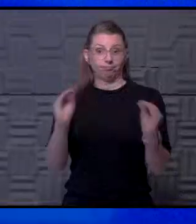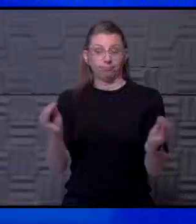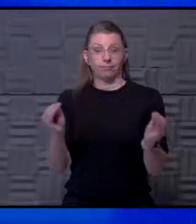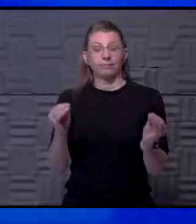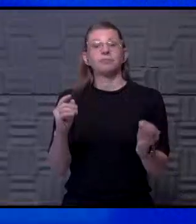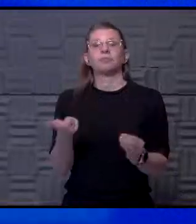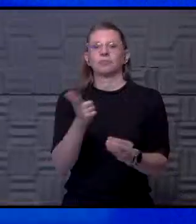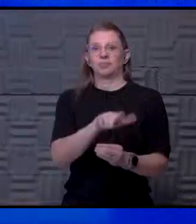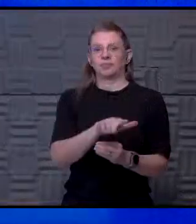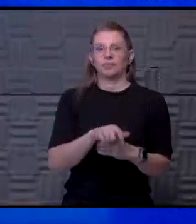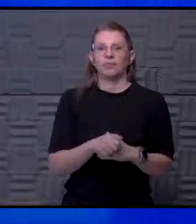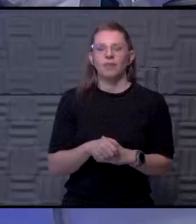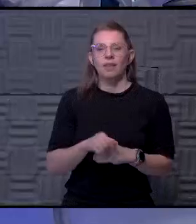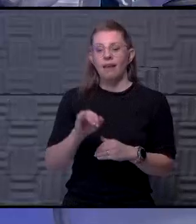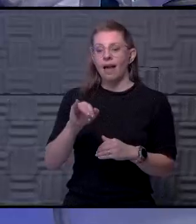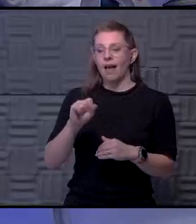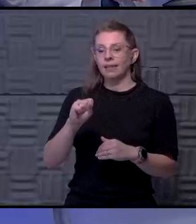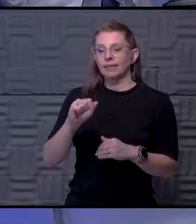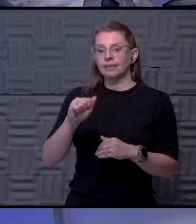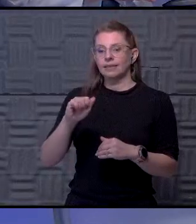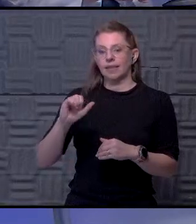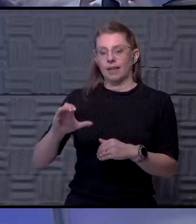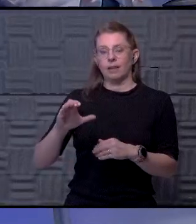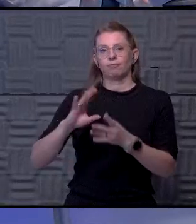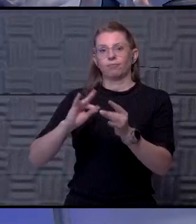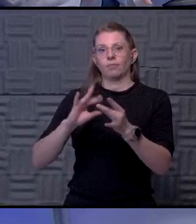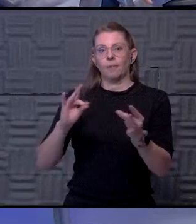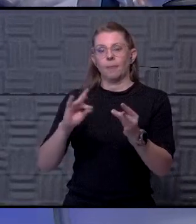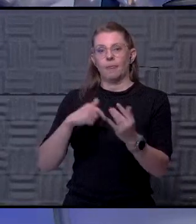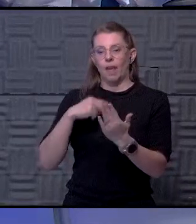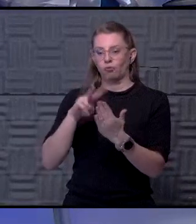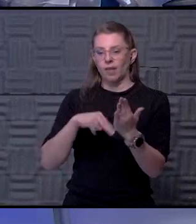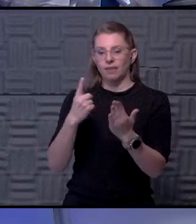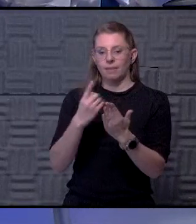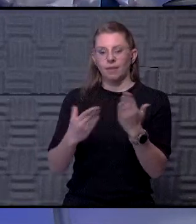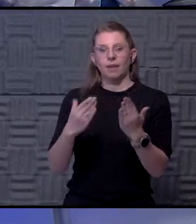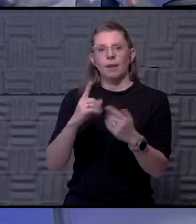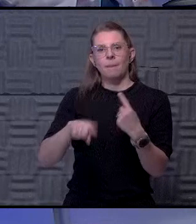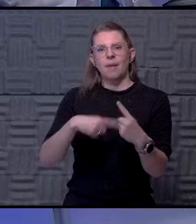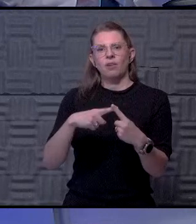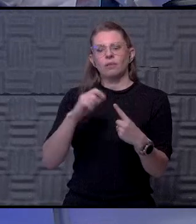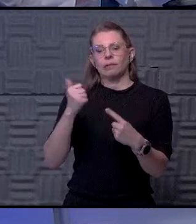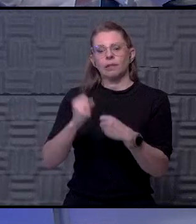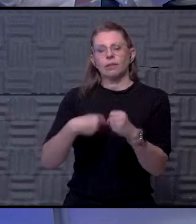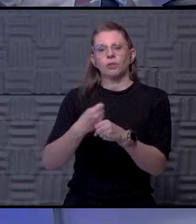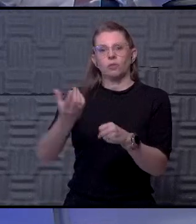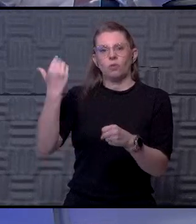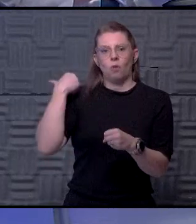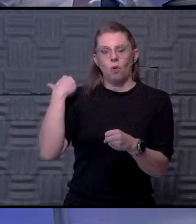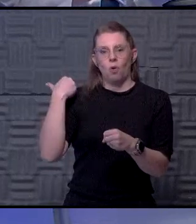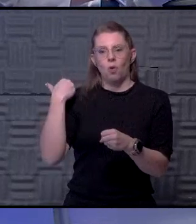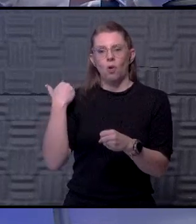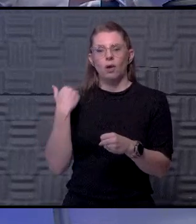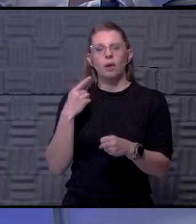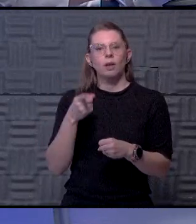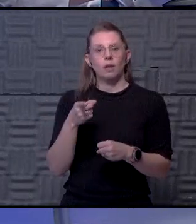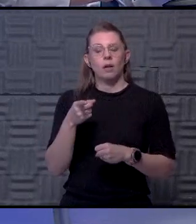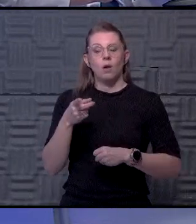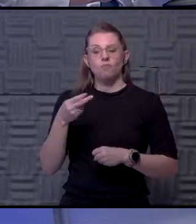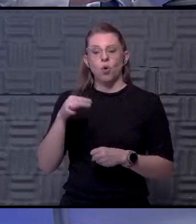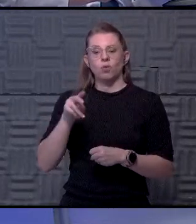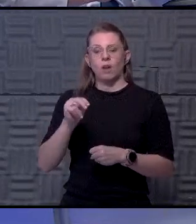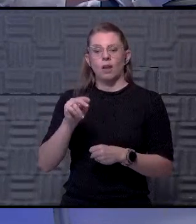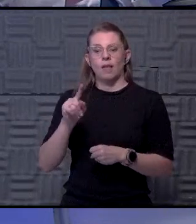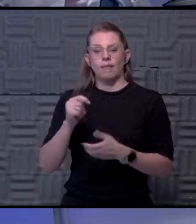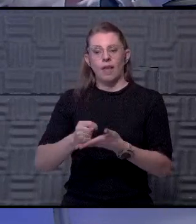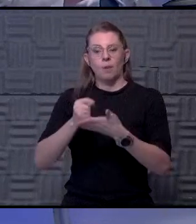Okay. Okay, so Isaac says he read something about 10 years ago describing how proton therapy was declared a failure.